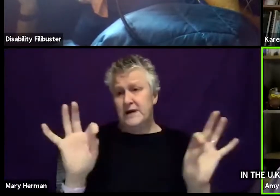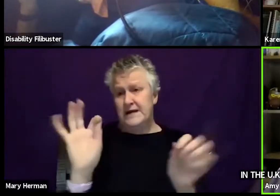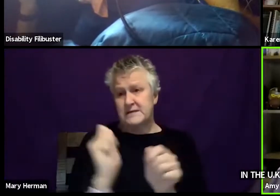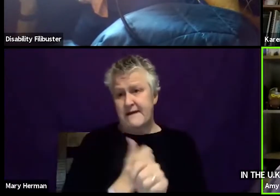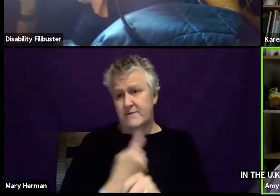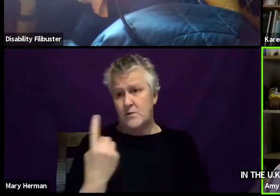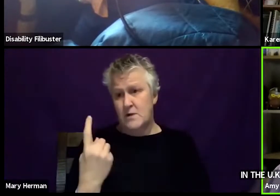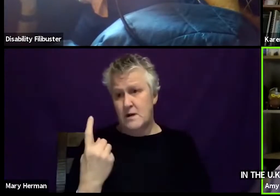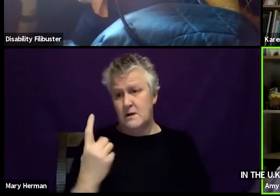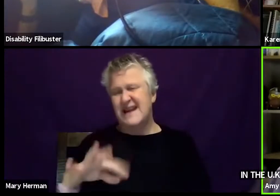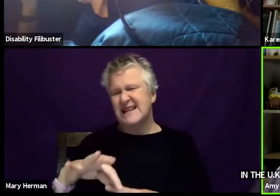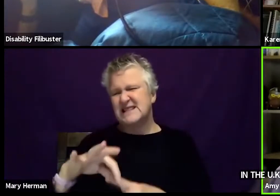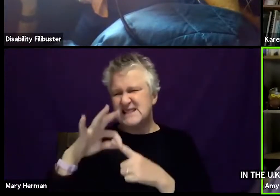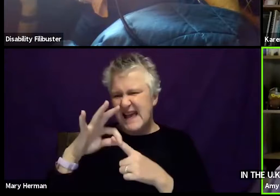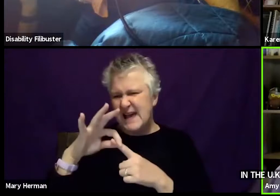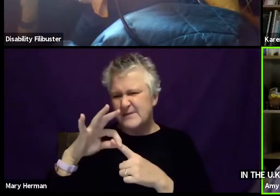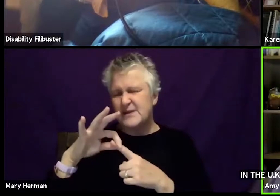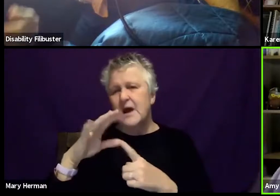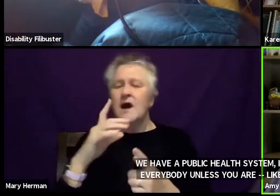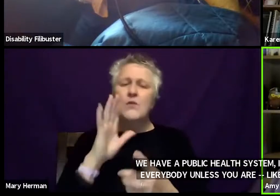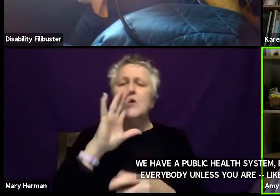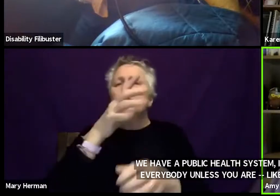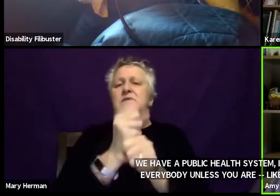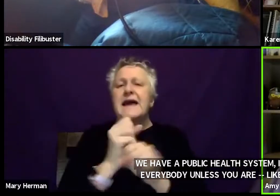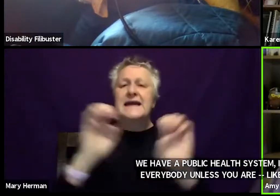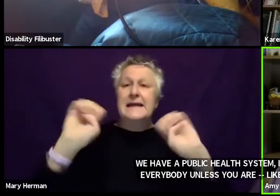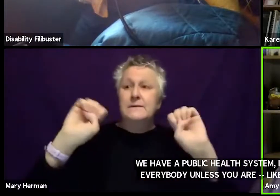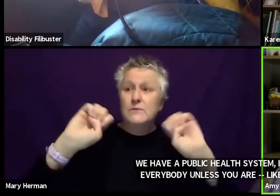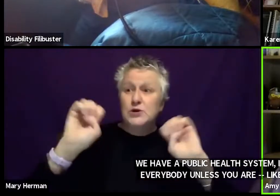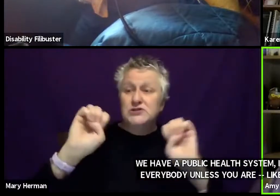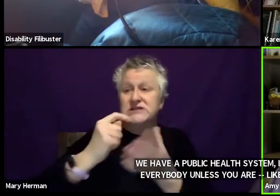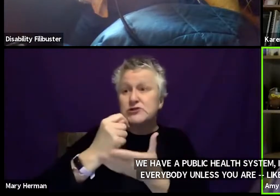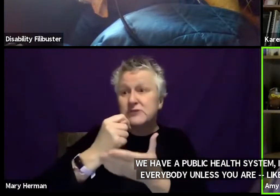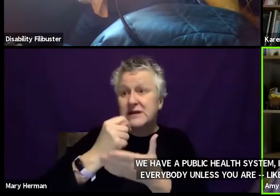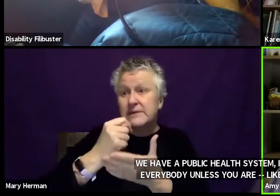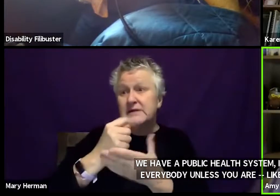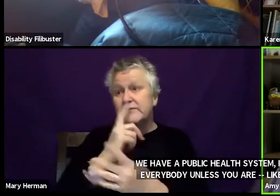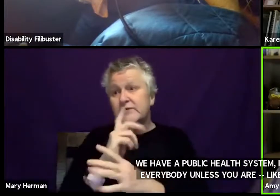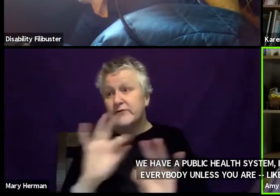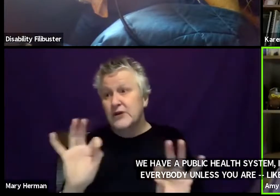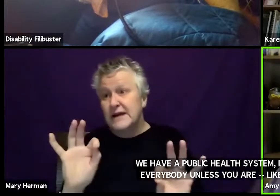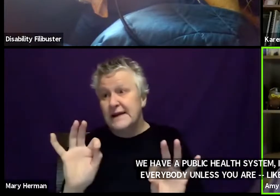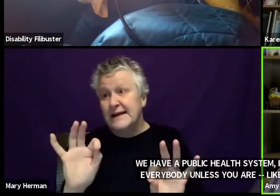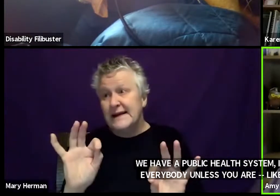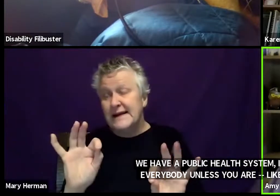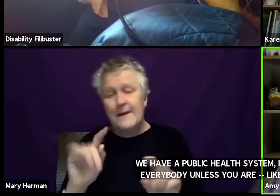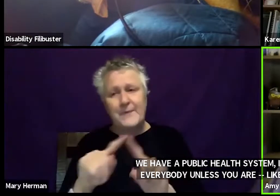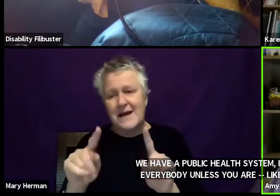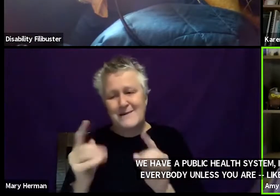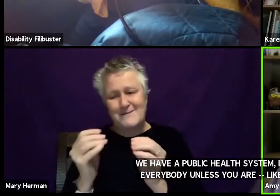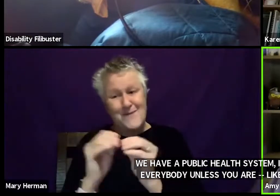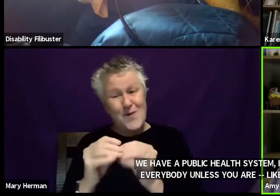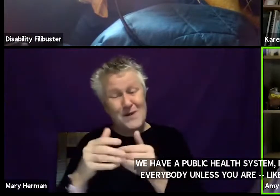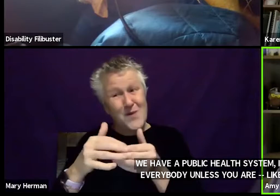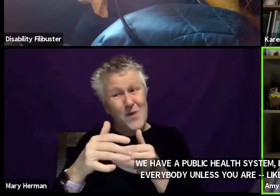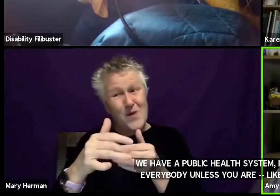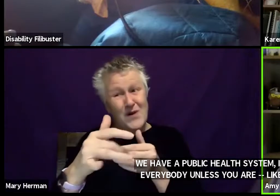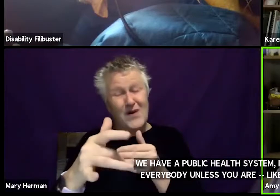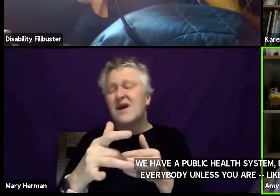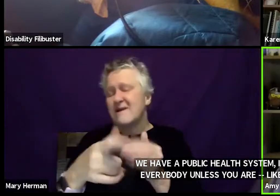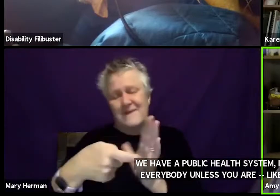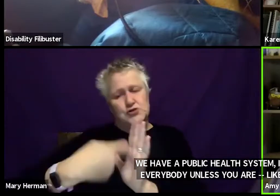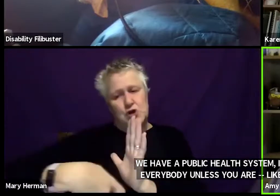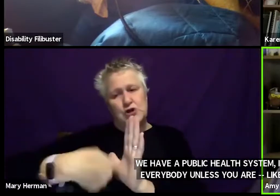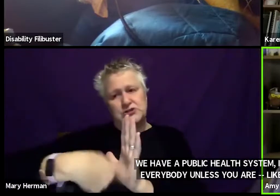you will get emergency treatment for free, but they're increasingly charging people who are not resident in the country